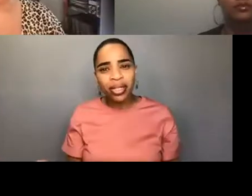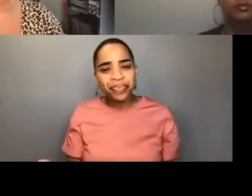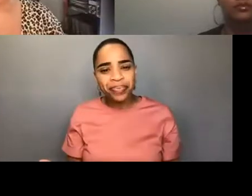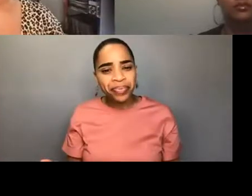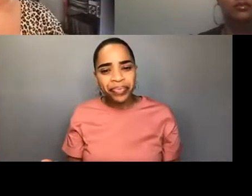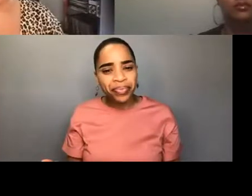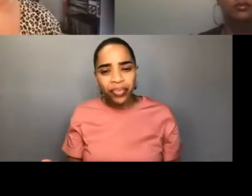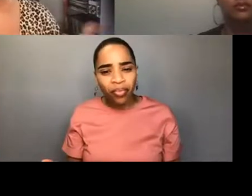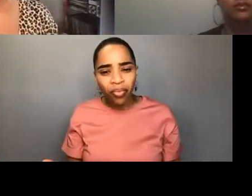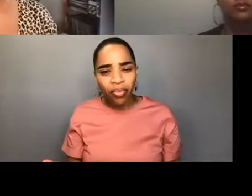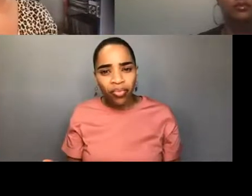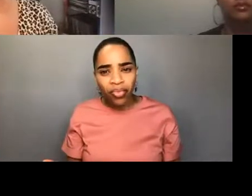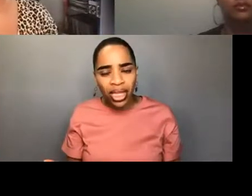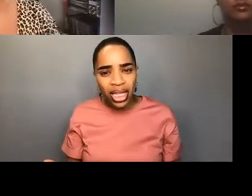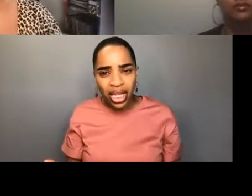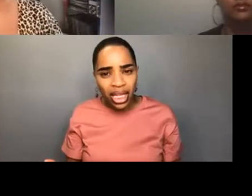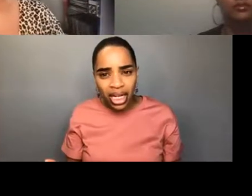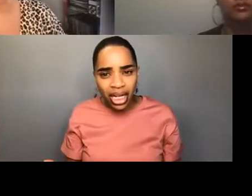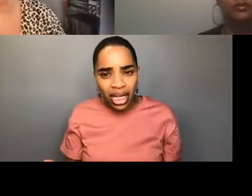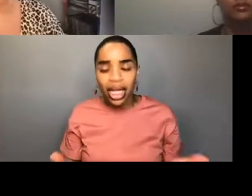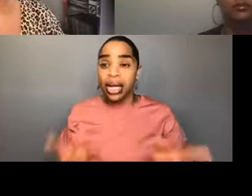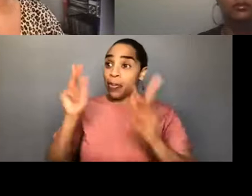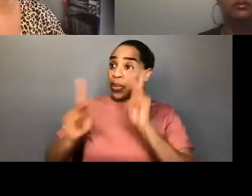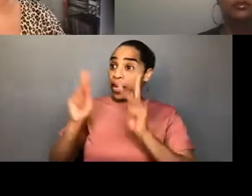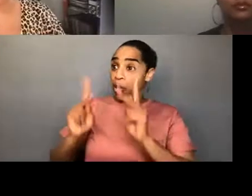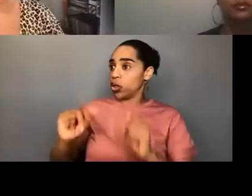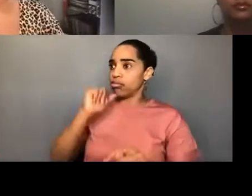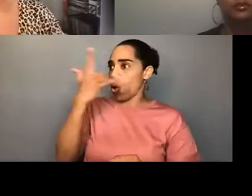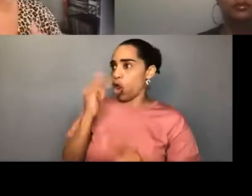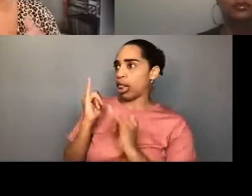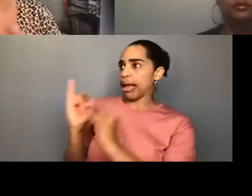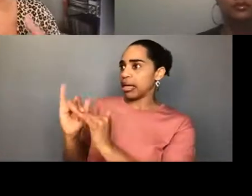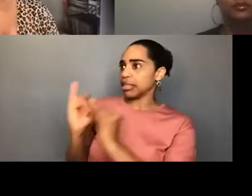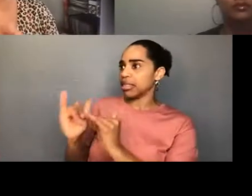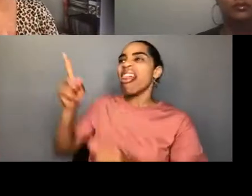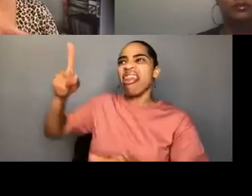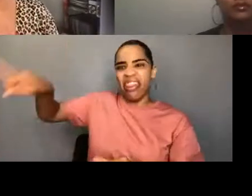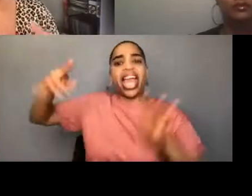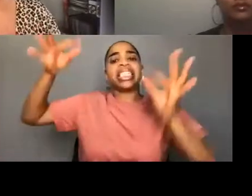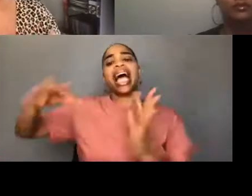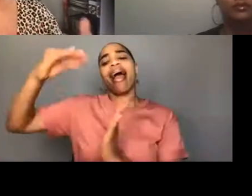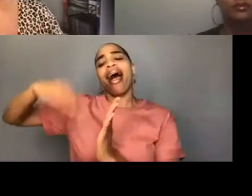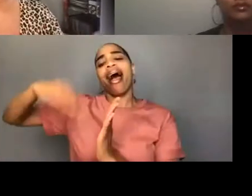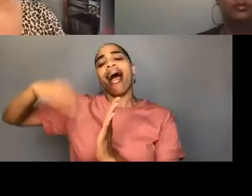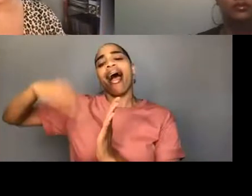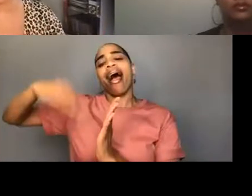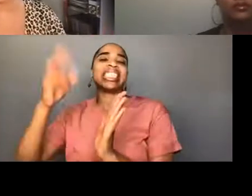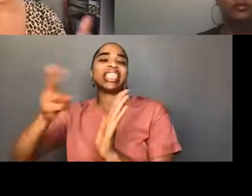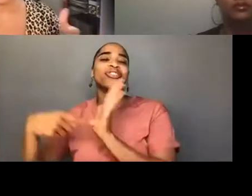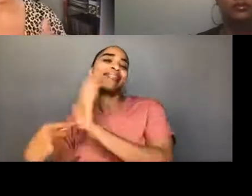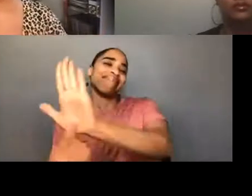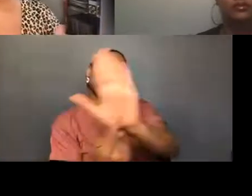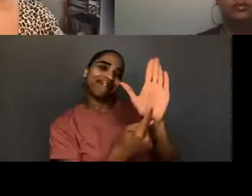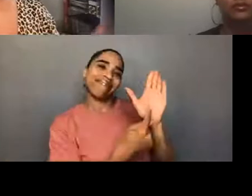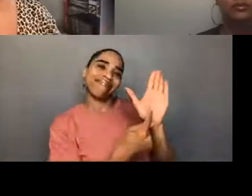it's people who don't largely look like us deciding that this is the history we want to present to